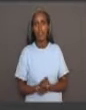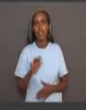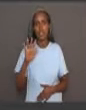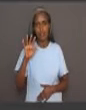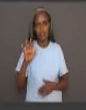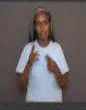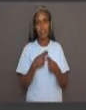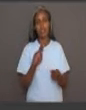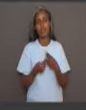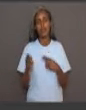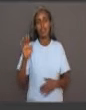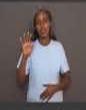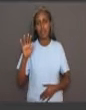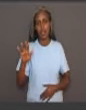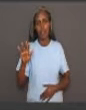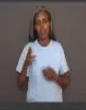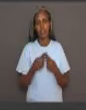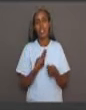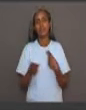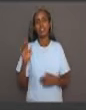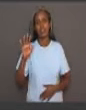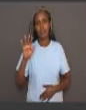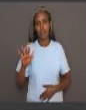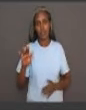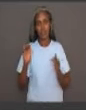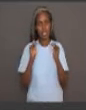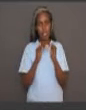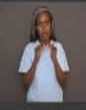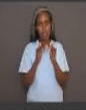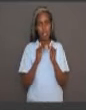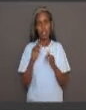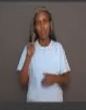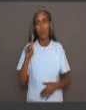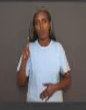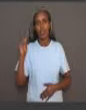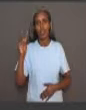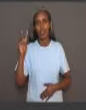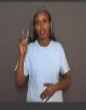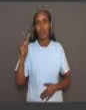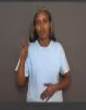5 times 5 times 5 equals